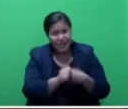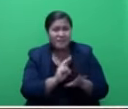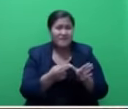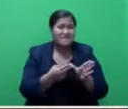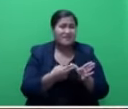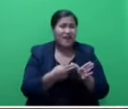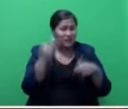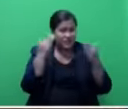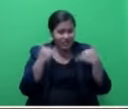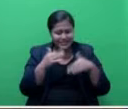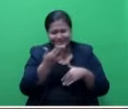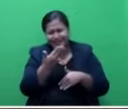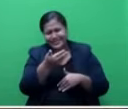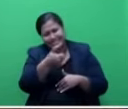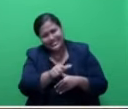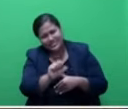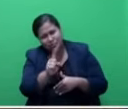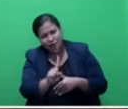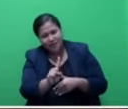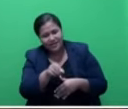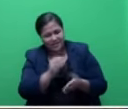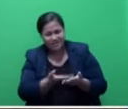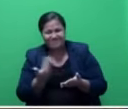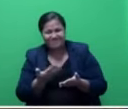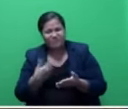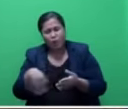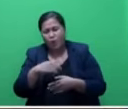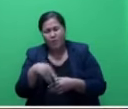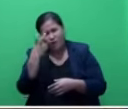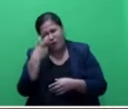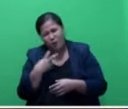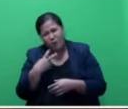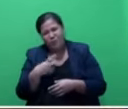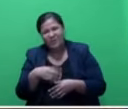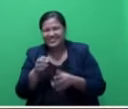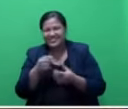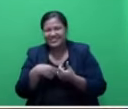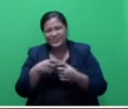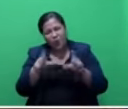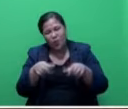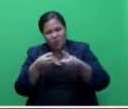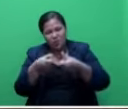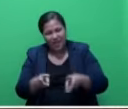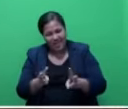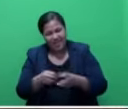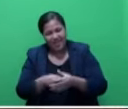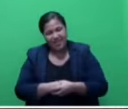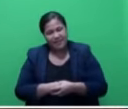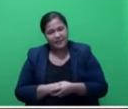in 1961, they got rid of all what we call the all-European jury system. So since then, we've kind of been